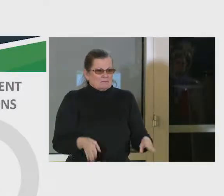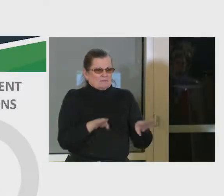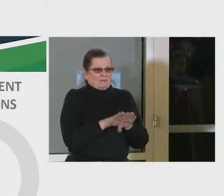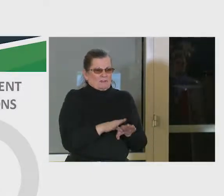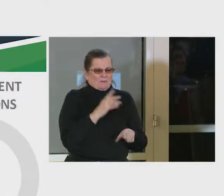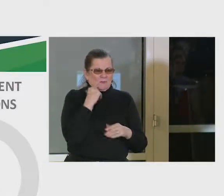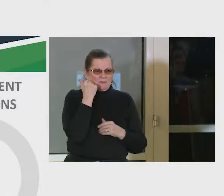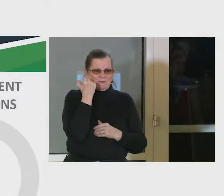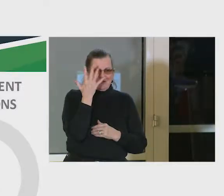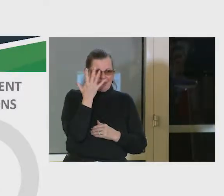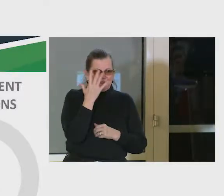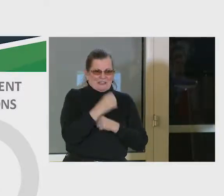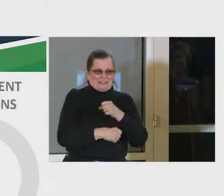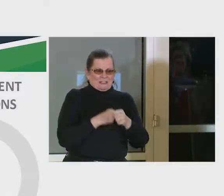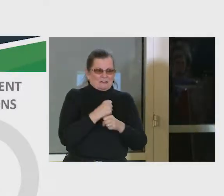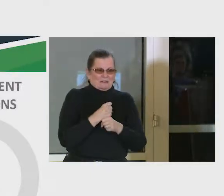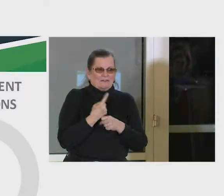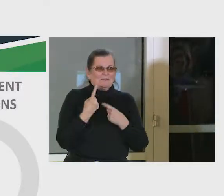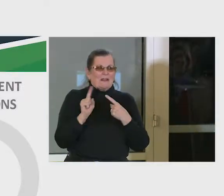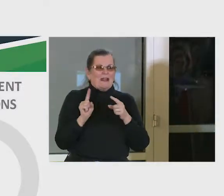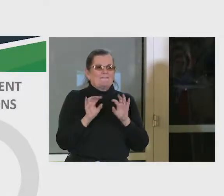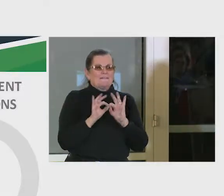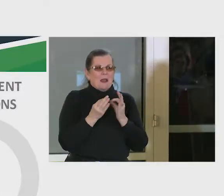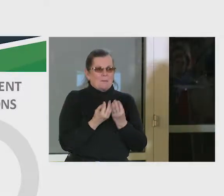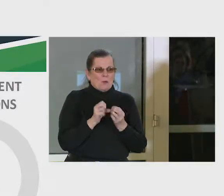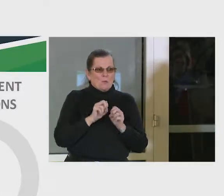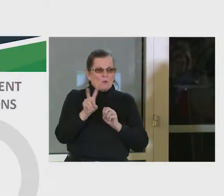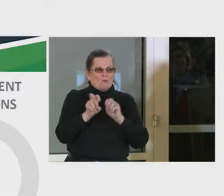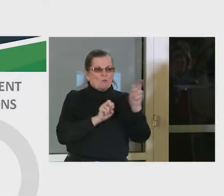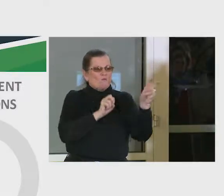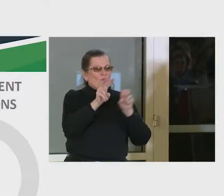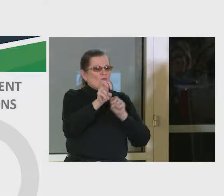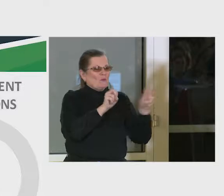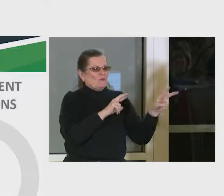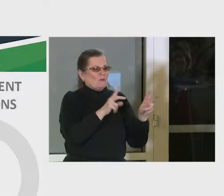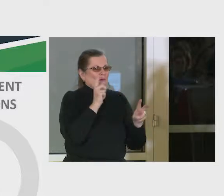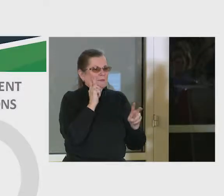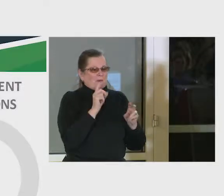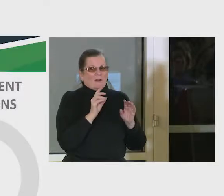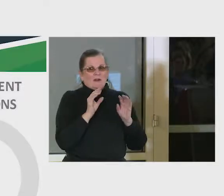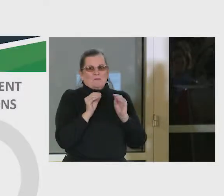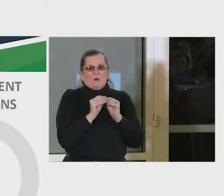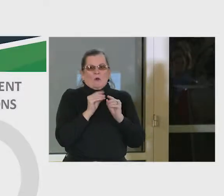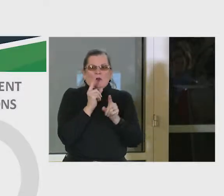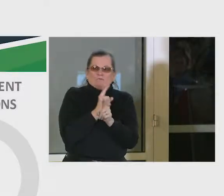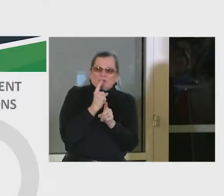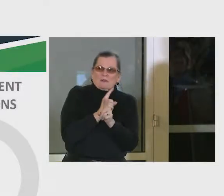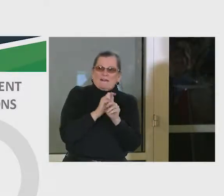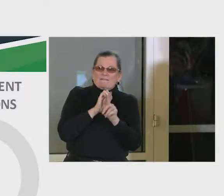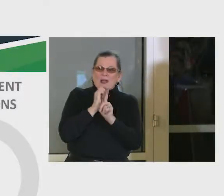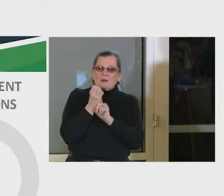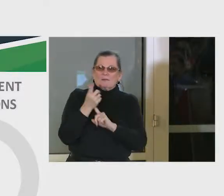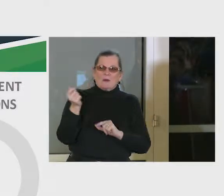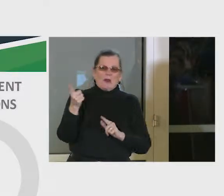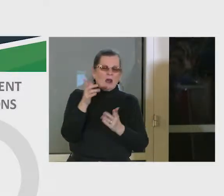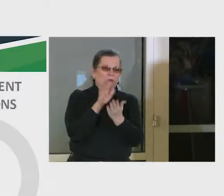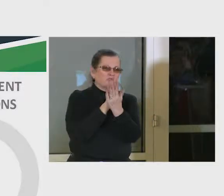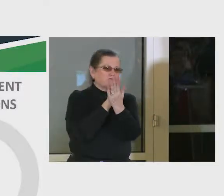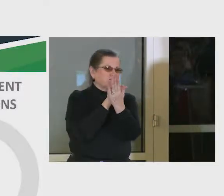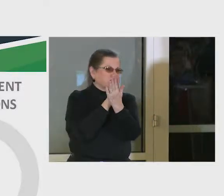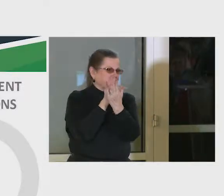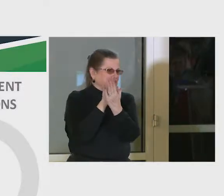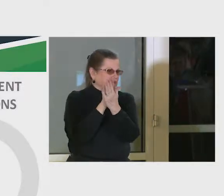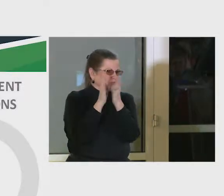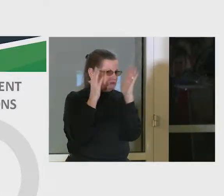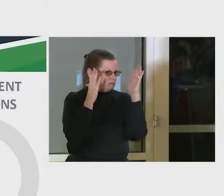families to more appropriate environments and housing. And we've been able to start to